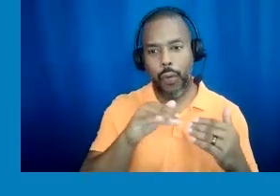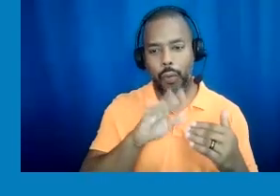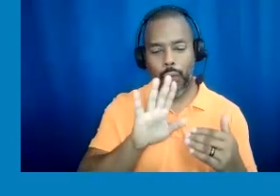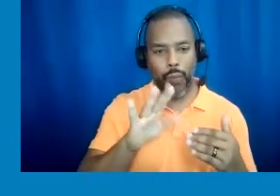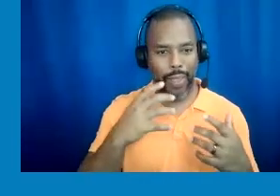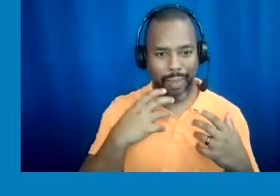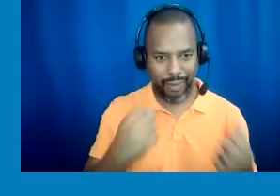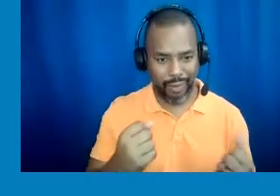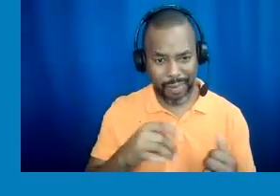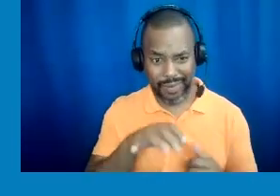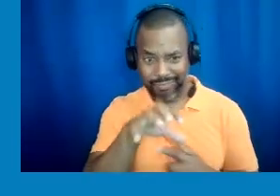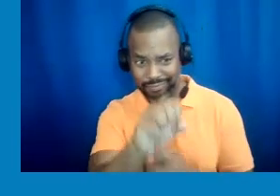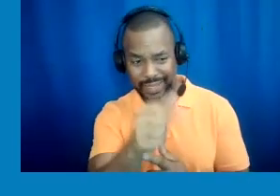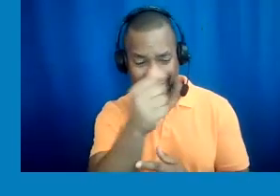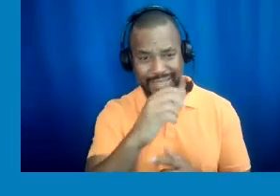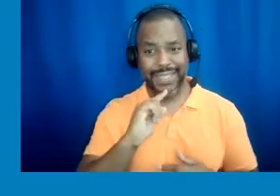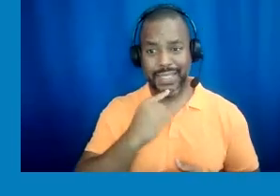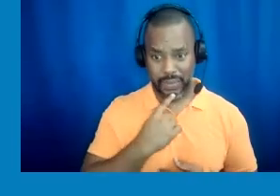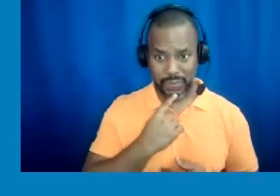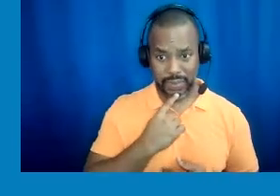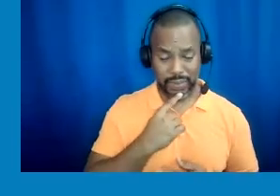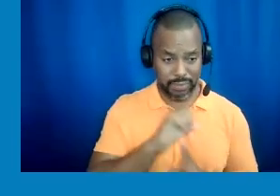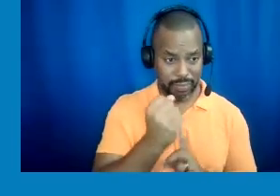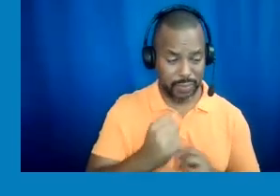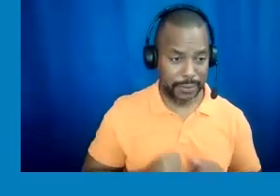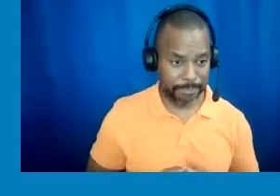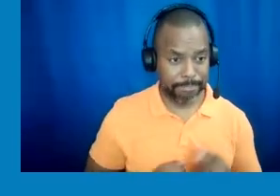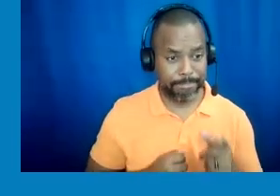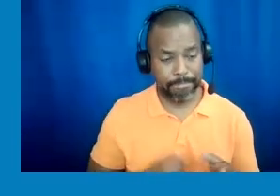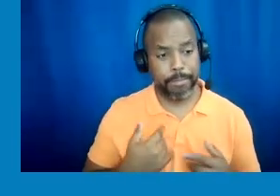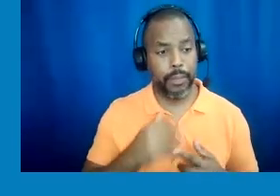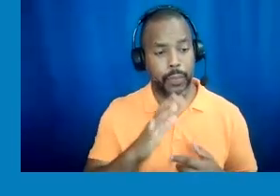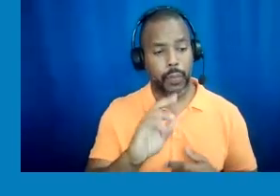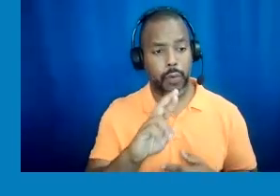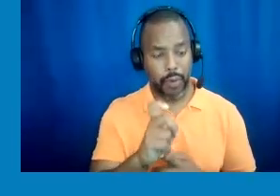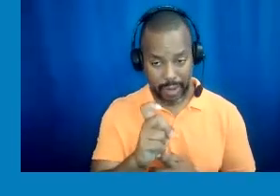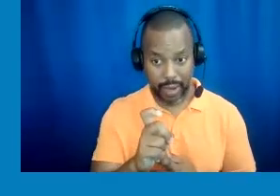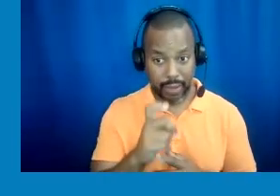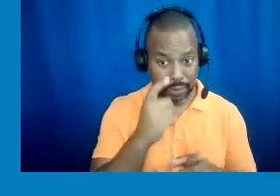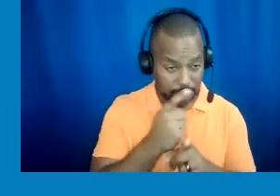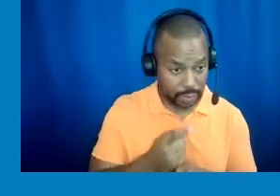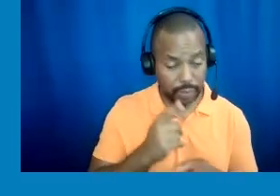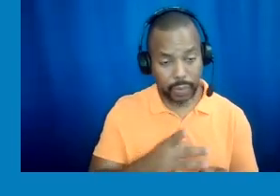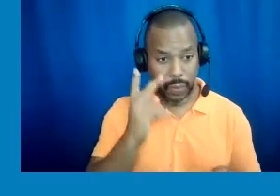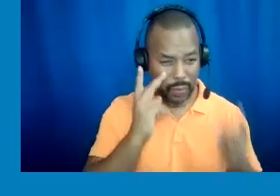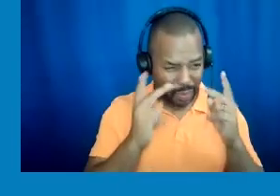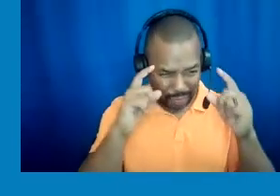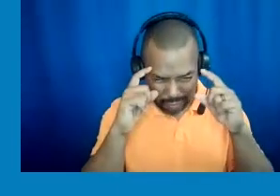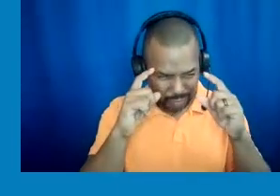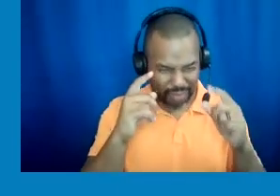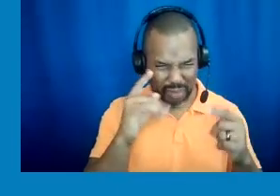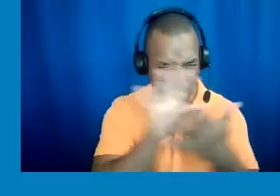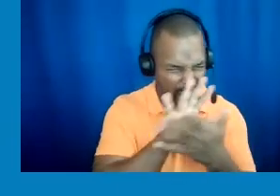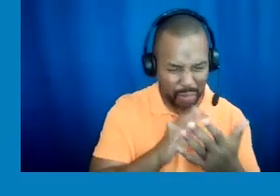of serious conditions. Your annual exams ensure your prescription stays accurate, helping you avoid eye strain, headaches, and blurred